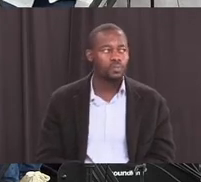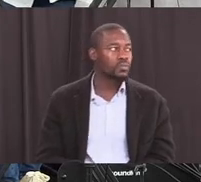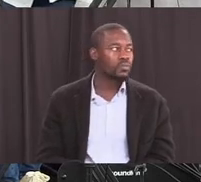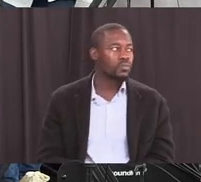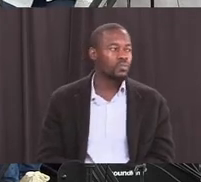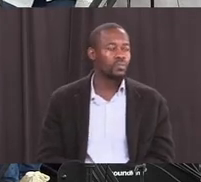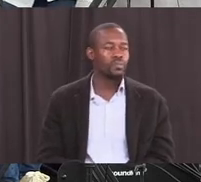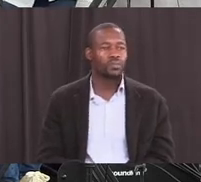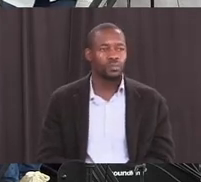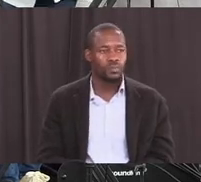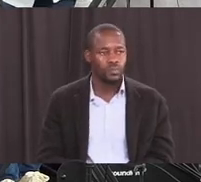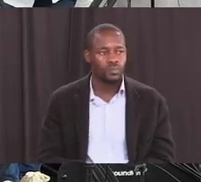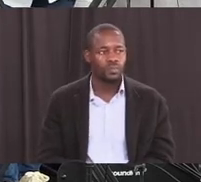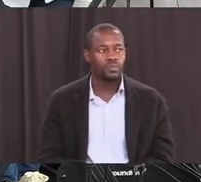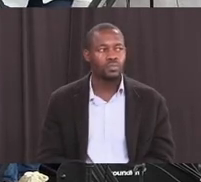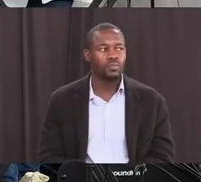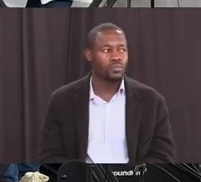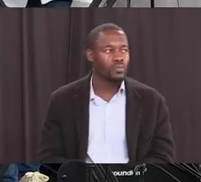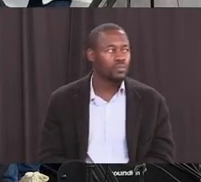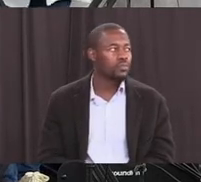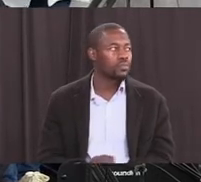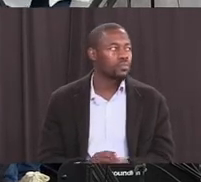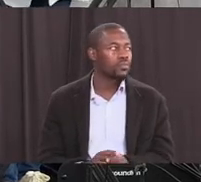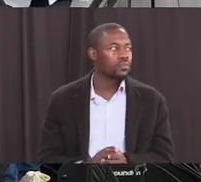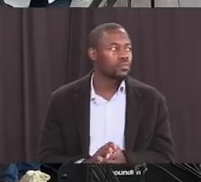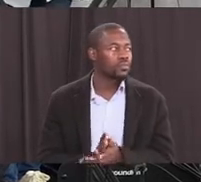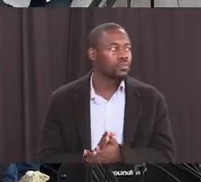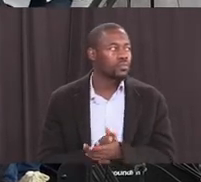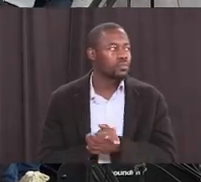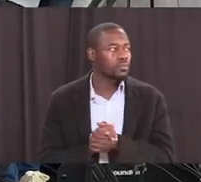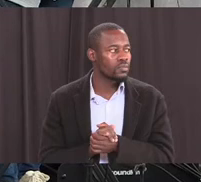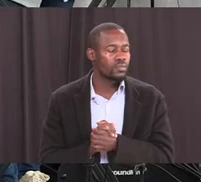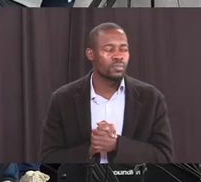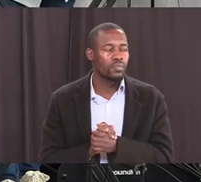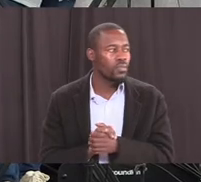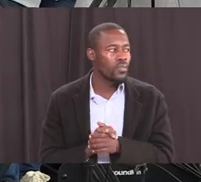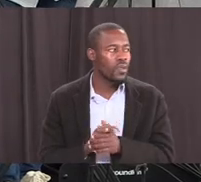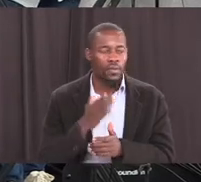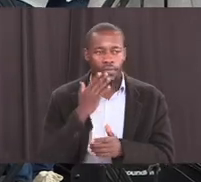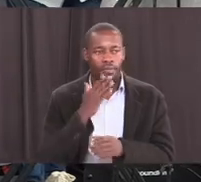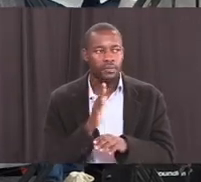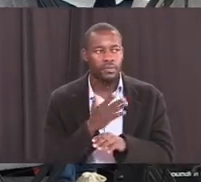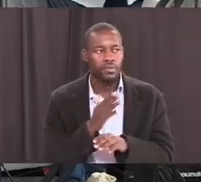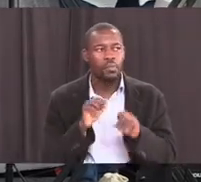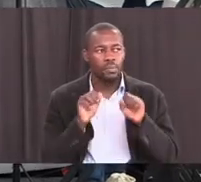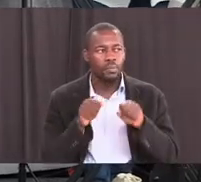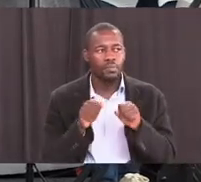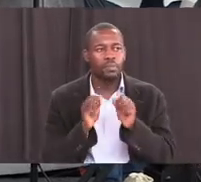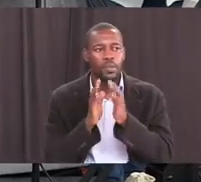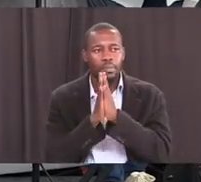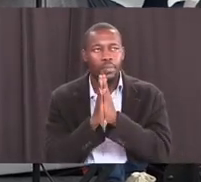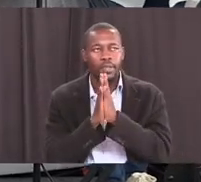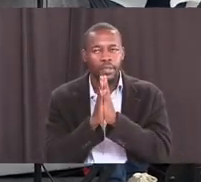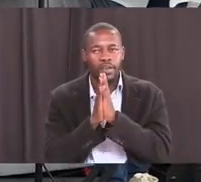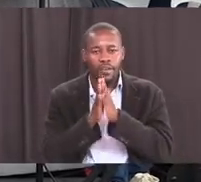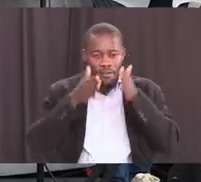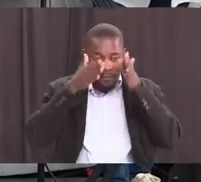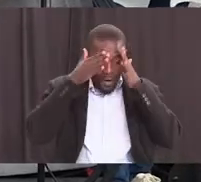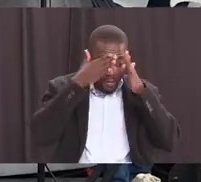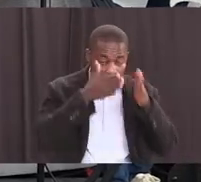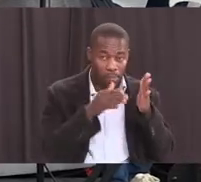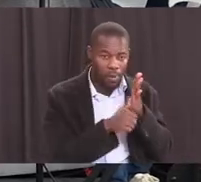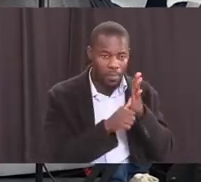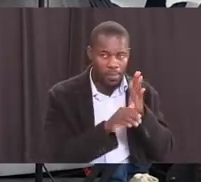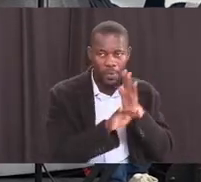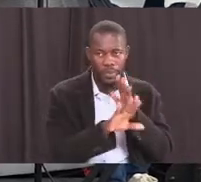as I was thinking about this and just praying, I really felt like the Lord was saying to not focus on our circumstances.